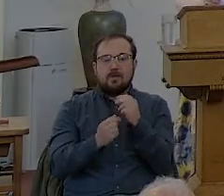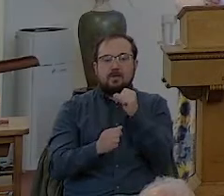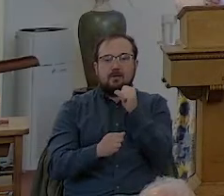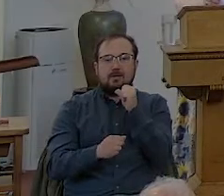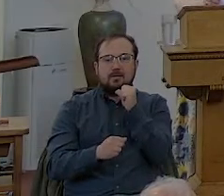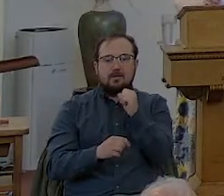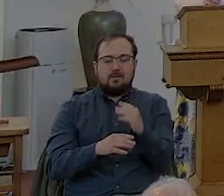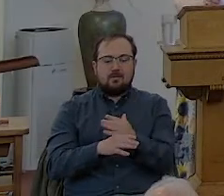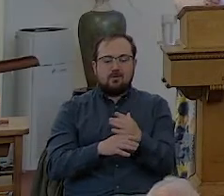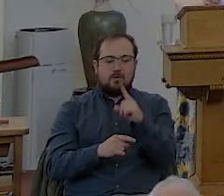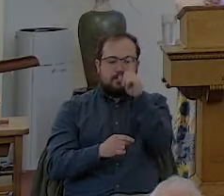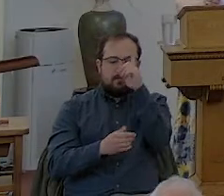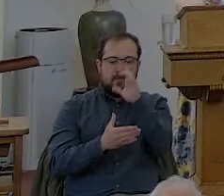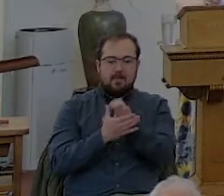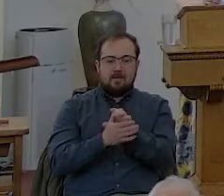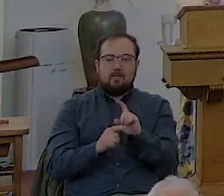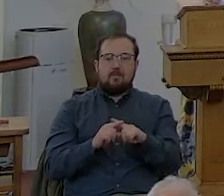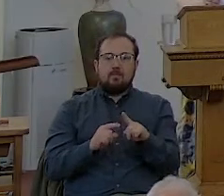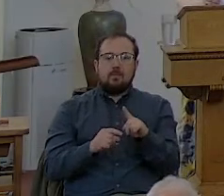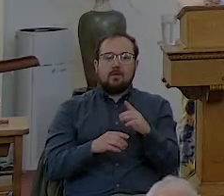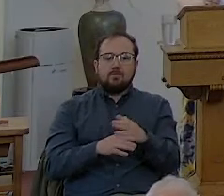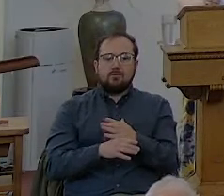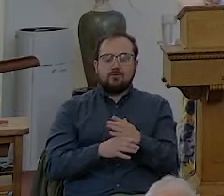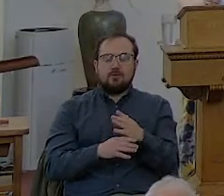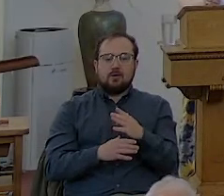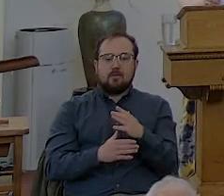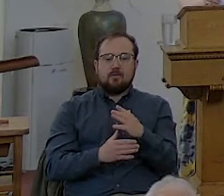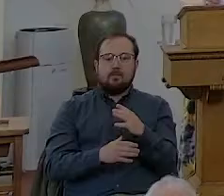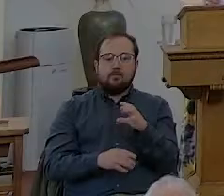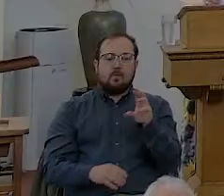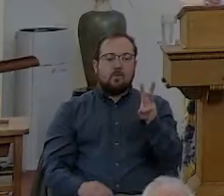but a shared worship.